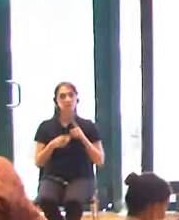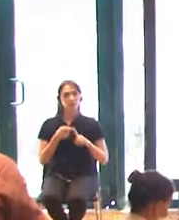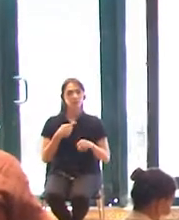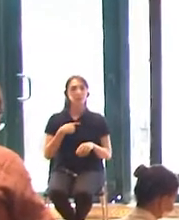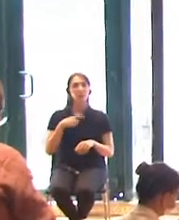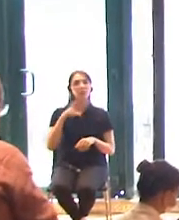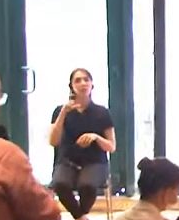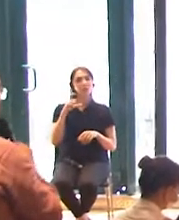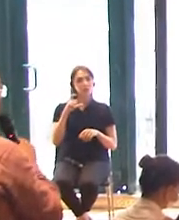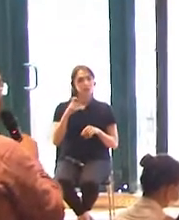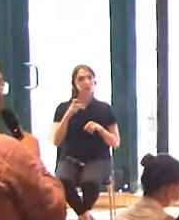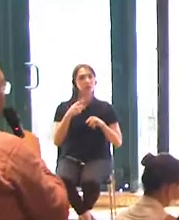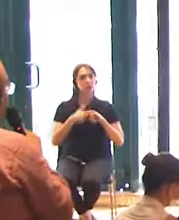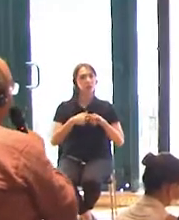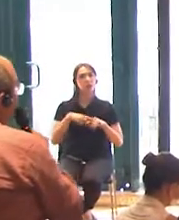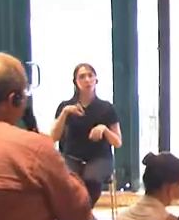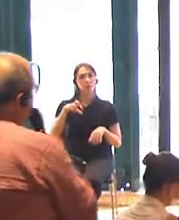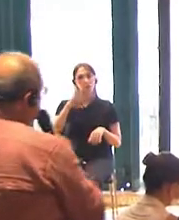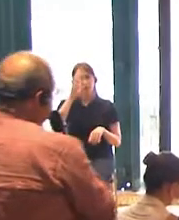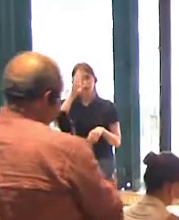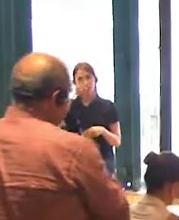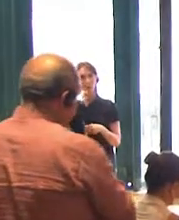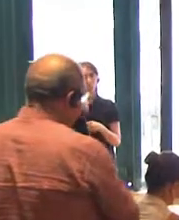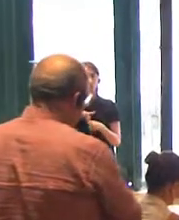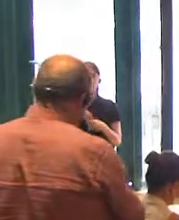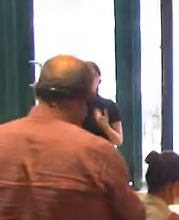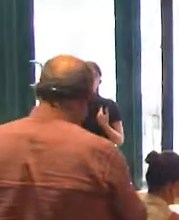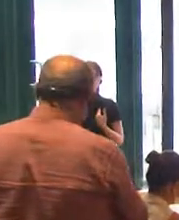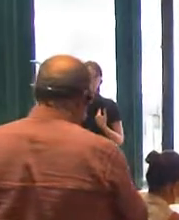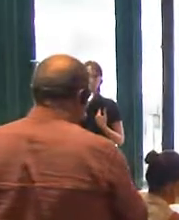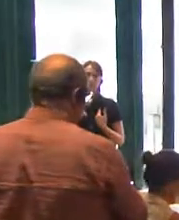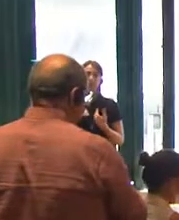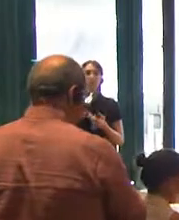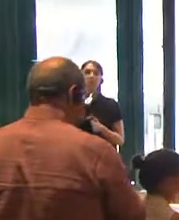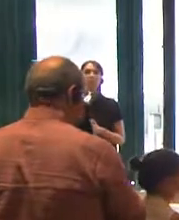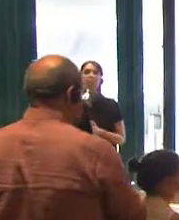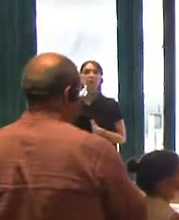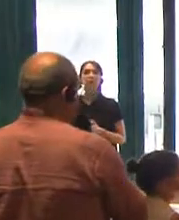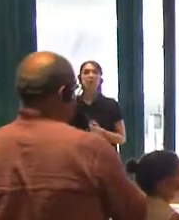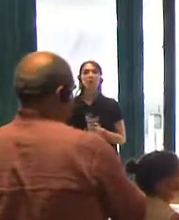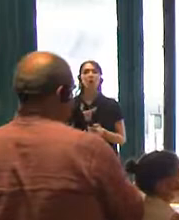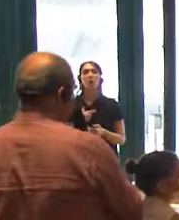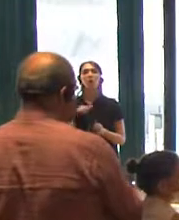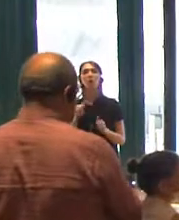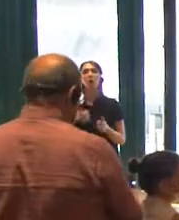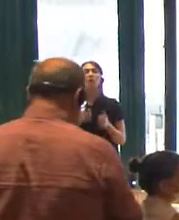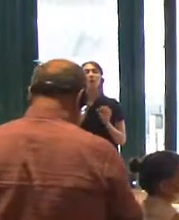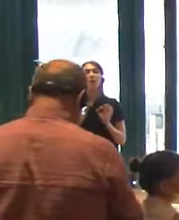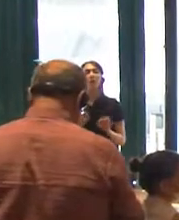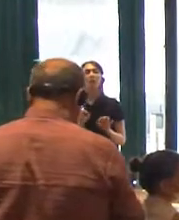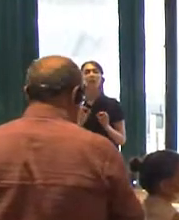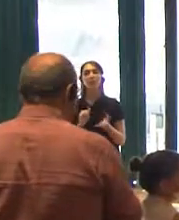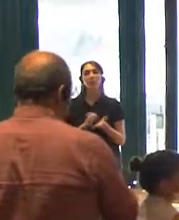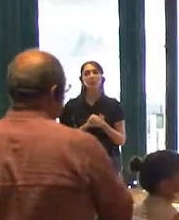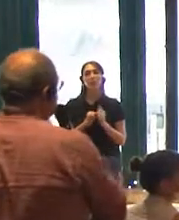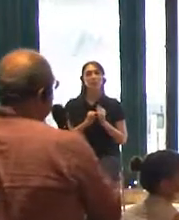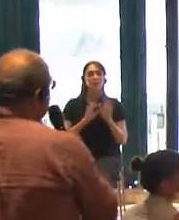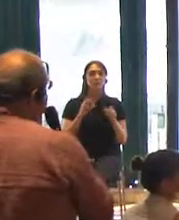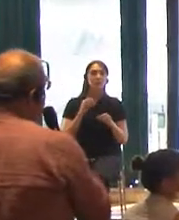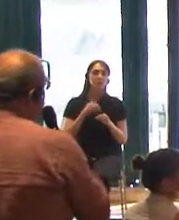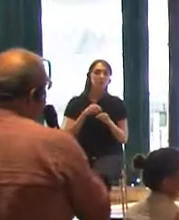turan eidon i'm the istanbul deputy of chp republican people's party